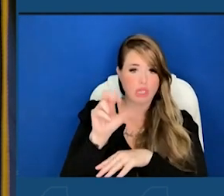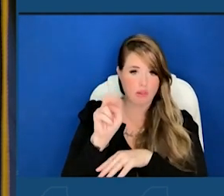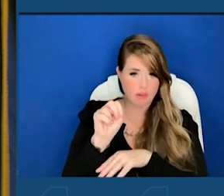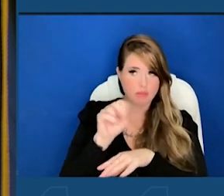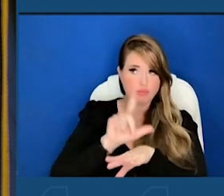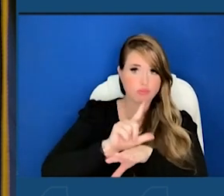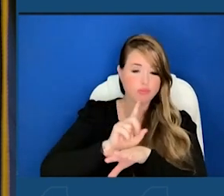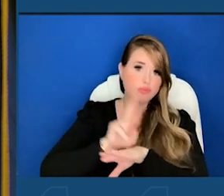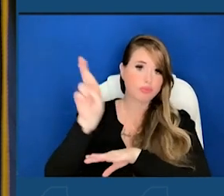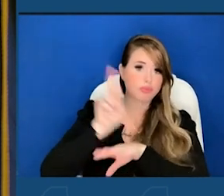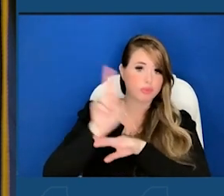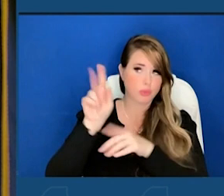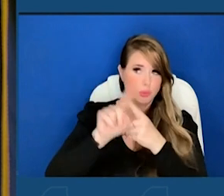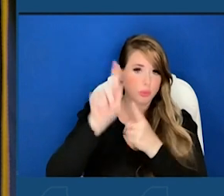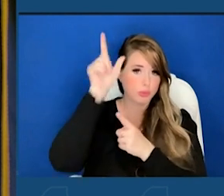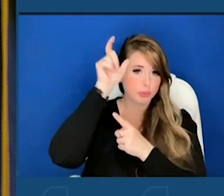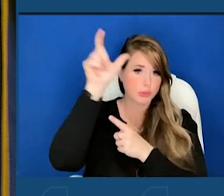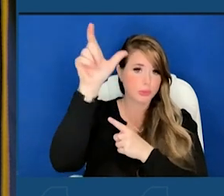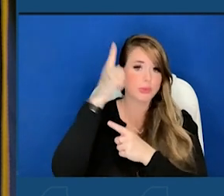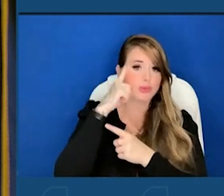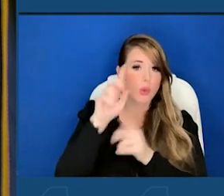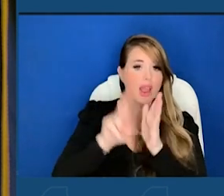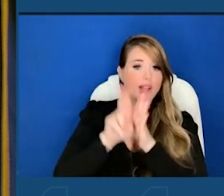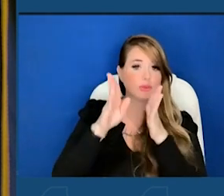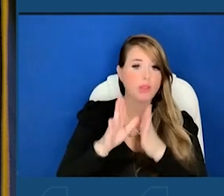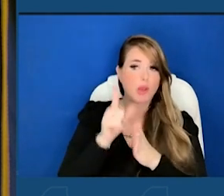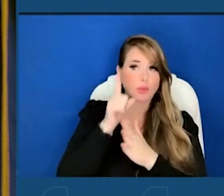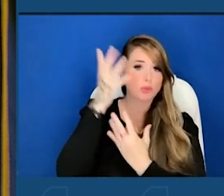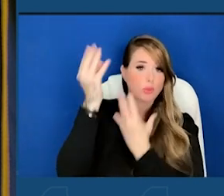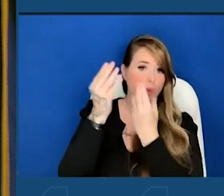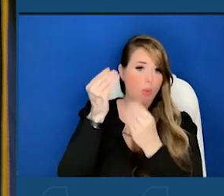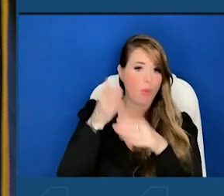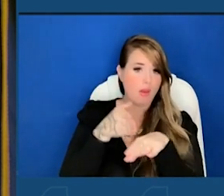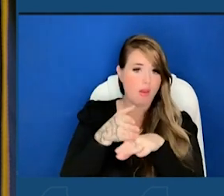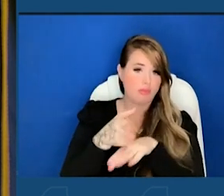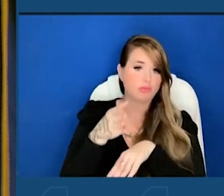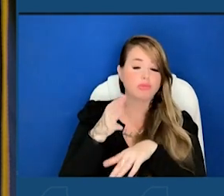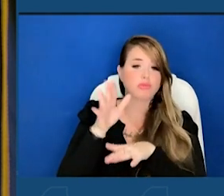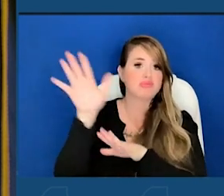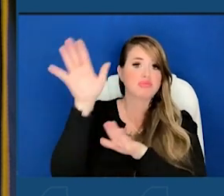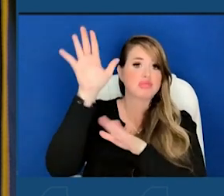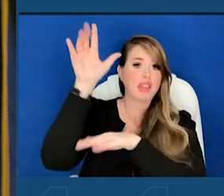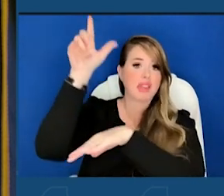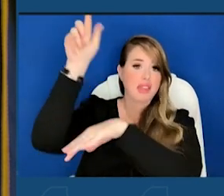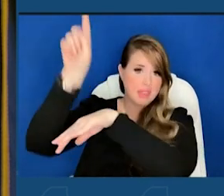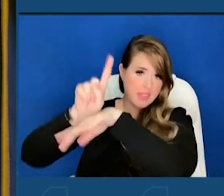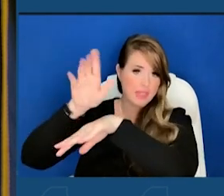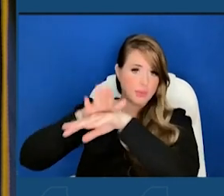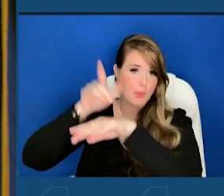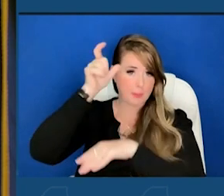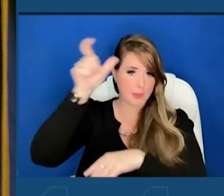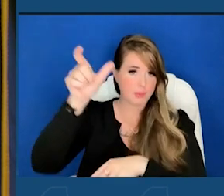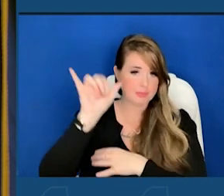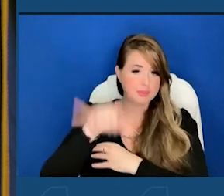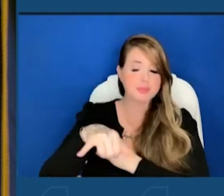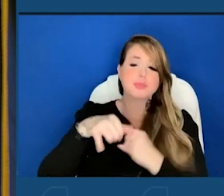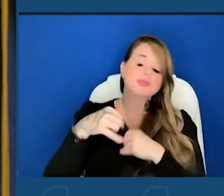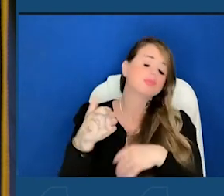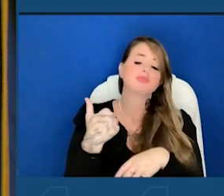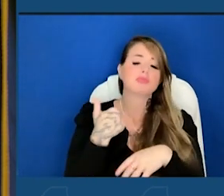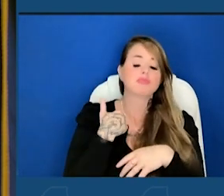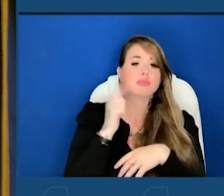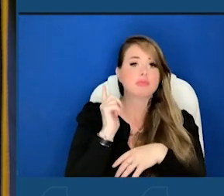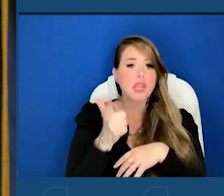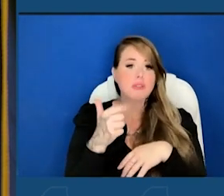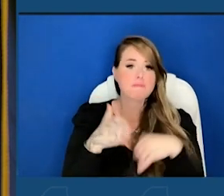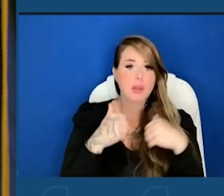for the astronauts that went there after to land on the moon. So then when I was deciding, when that company closed,